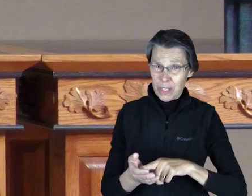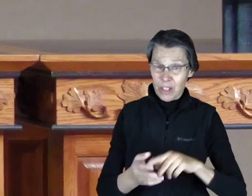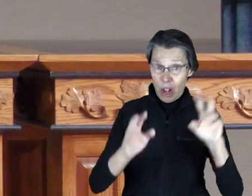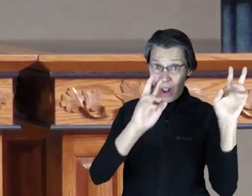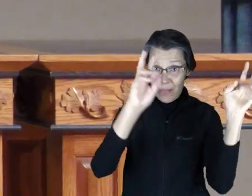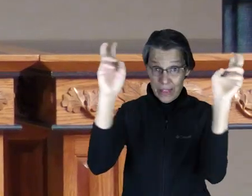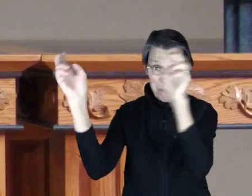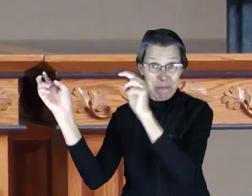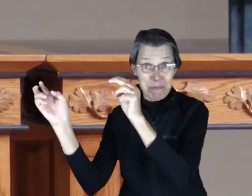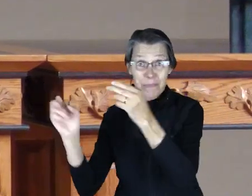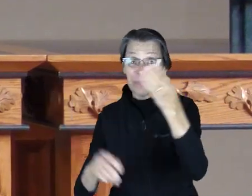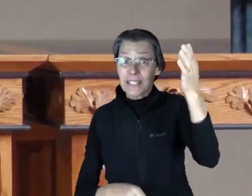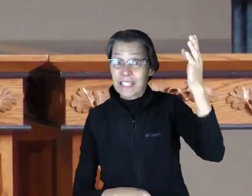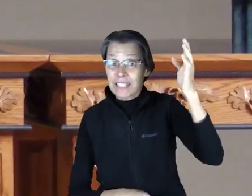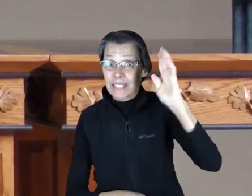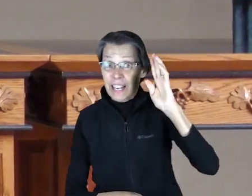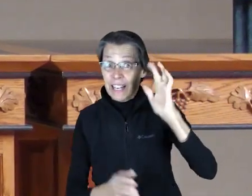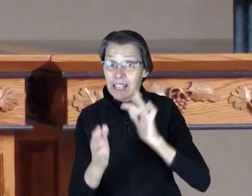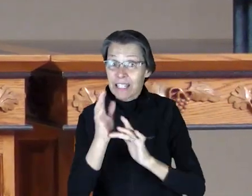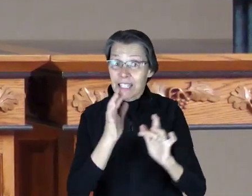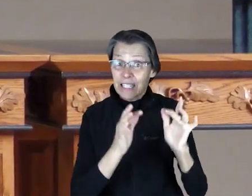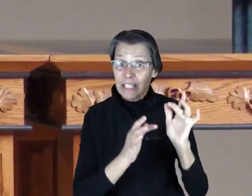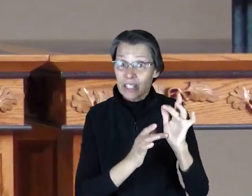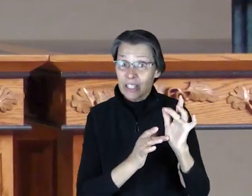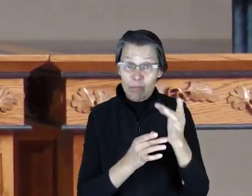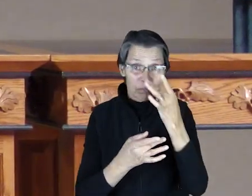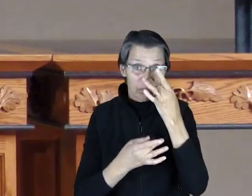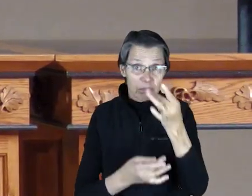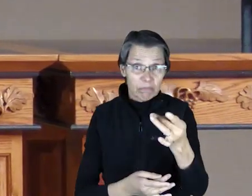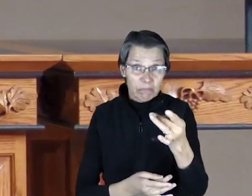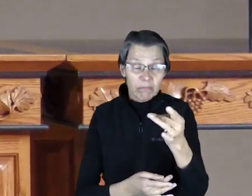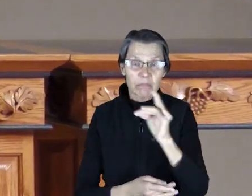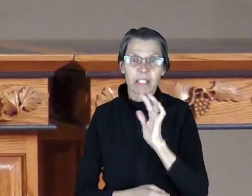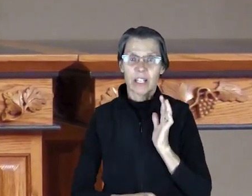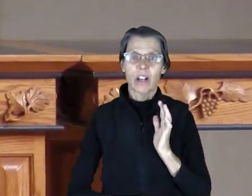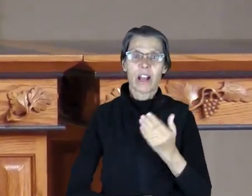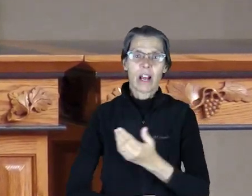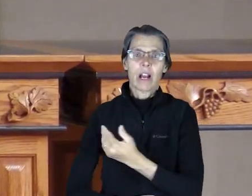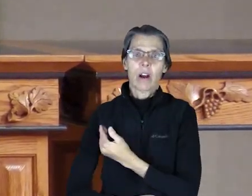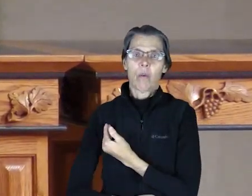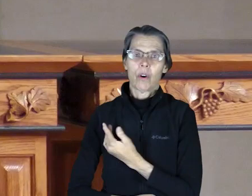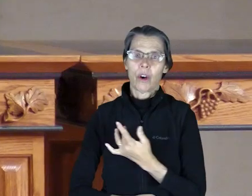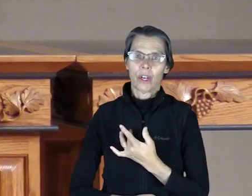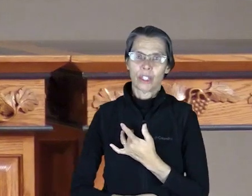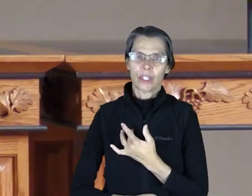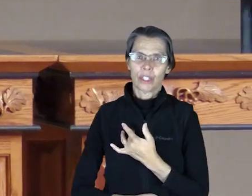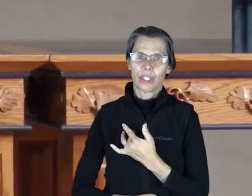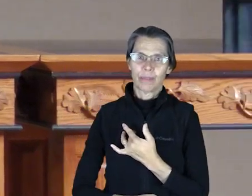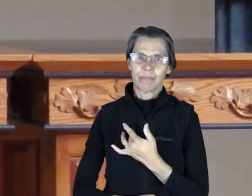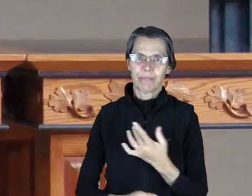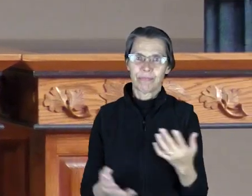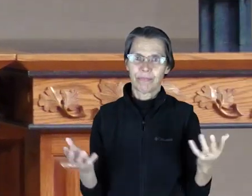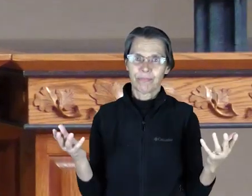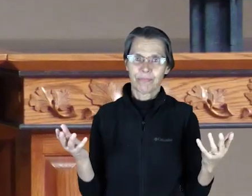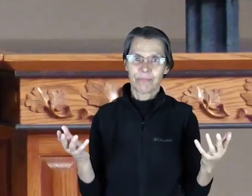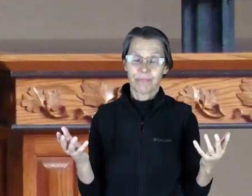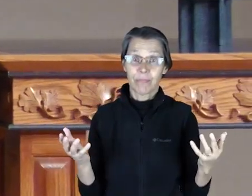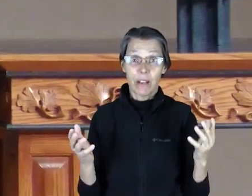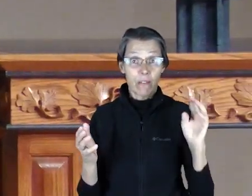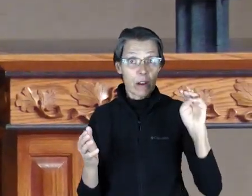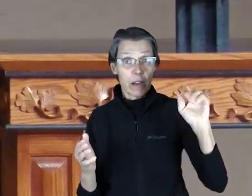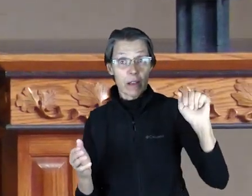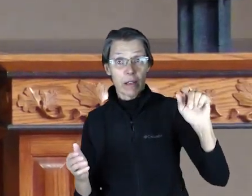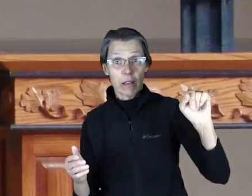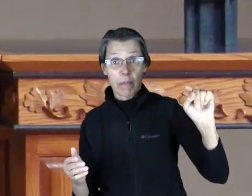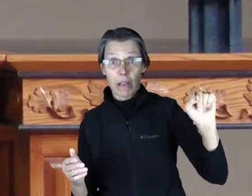we've been dealing with? God and Jesus are interested in our hearts. In that Ash Wednesday service, in the scripture from Matthew, Jesus